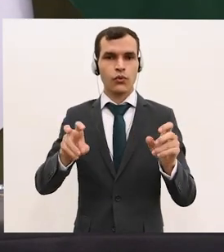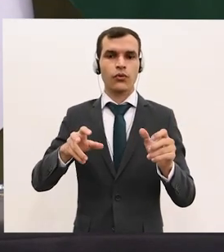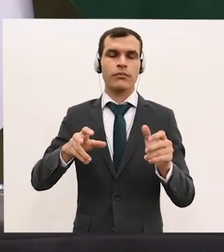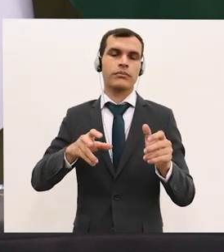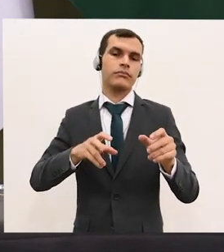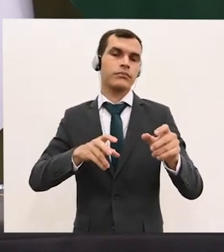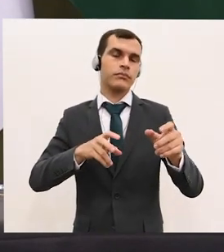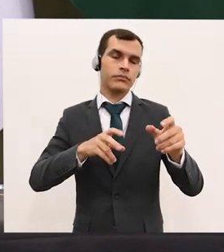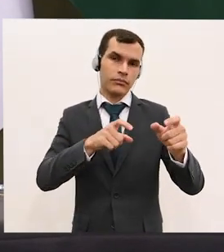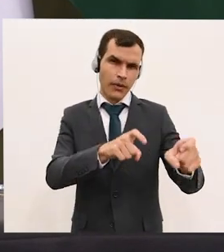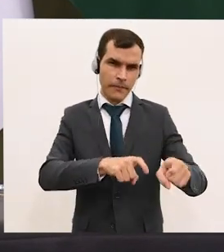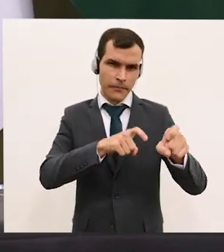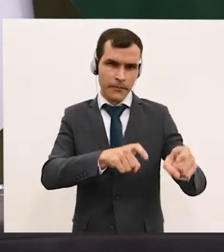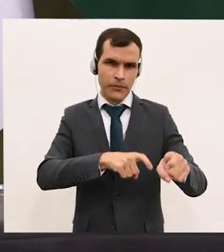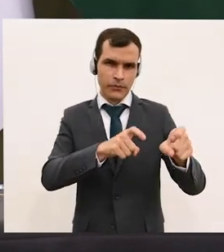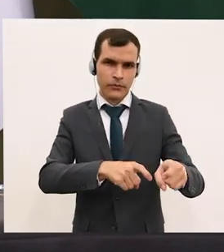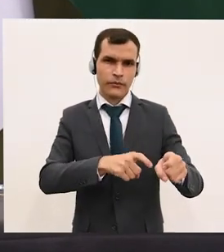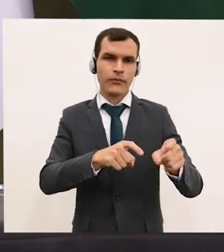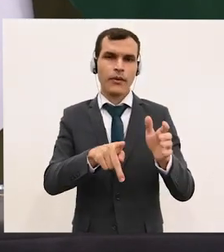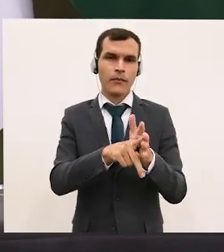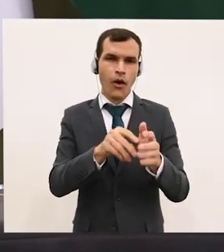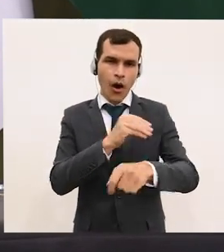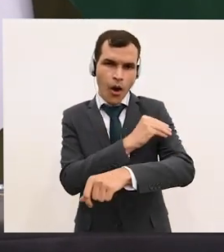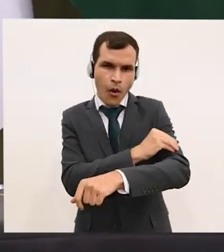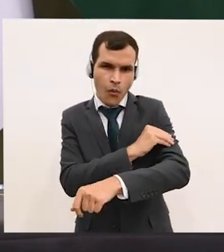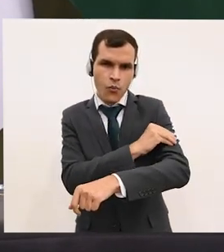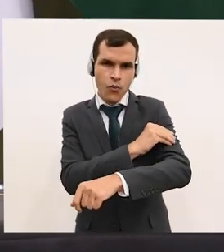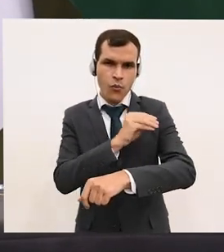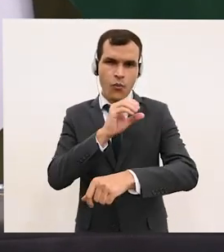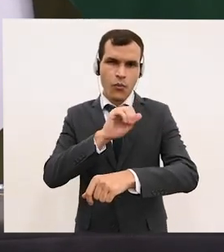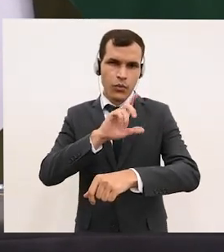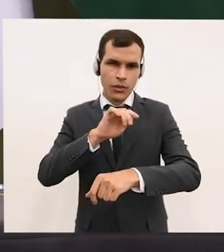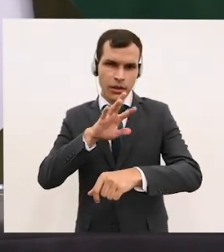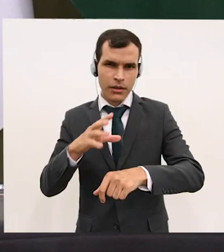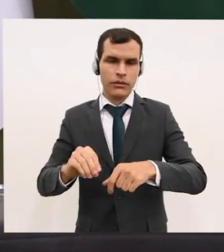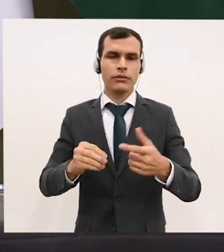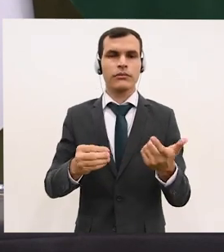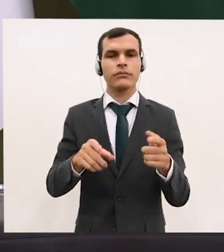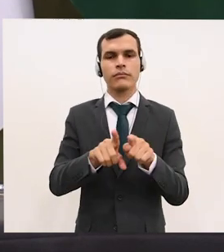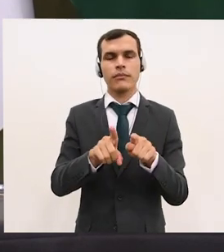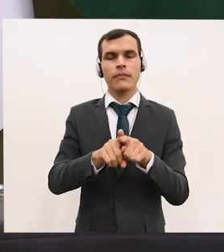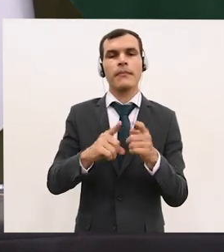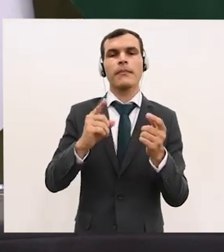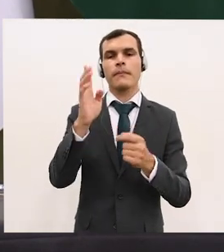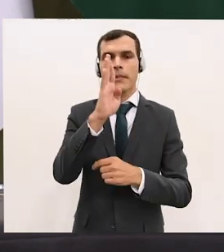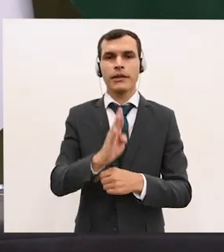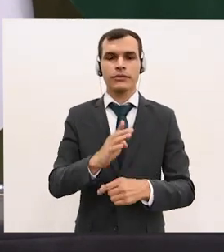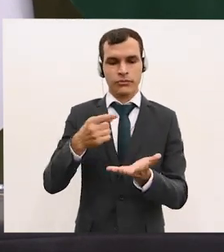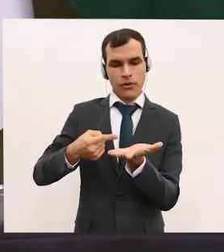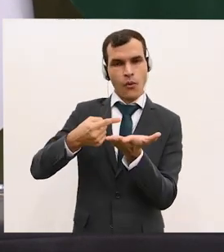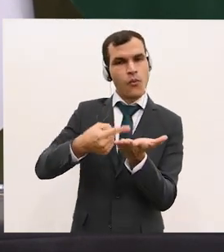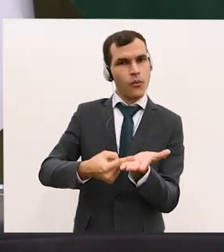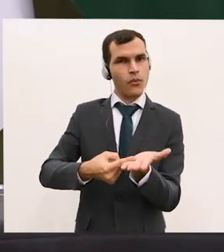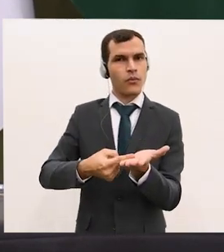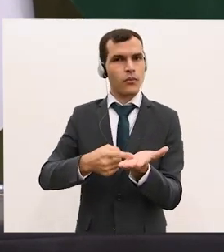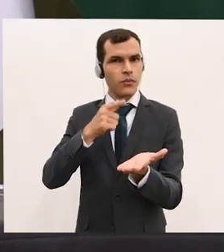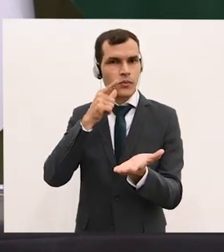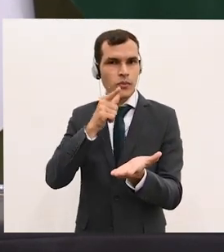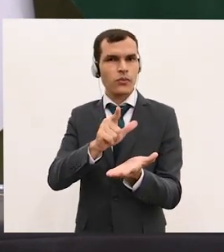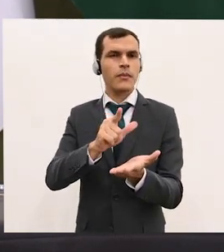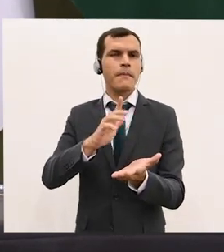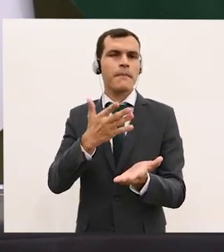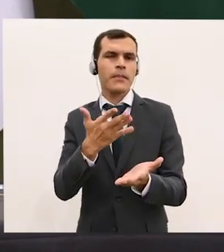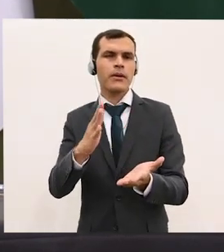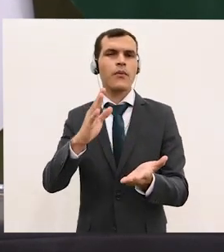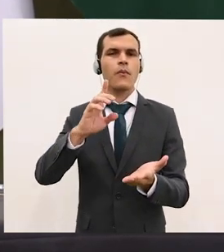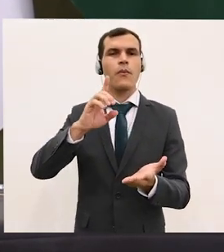as part of the settlement implementation of that, almost a billion dollars in technical assistance